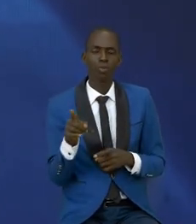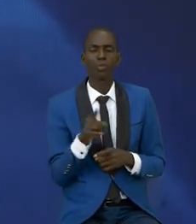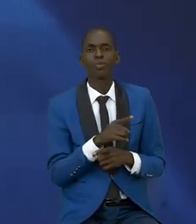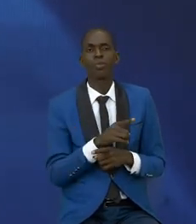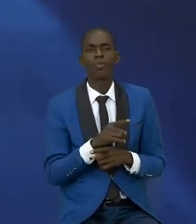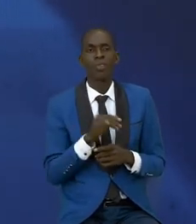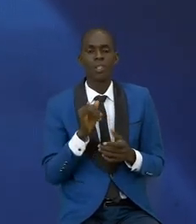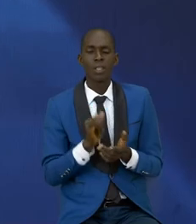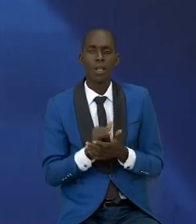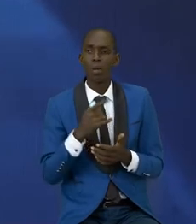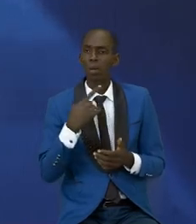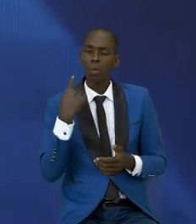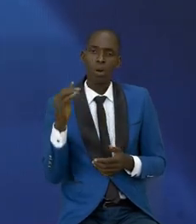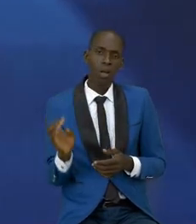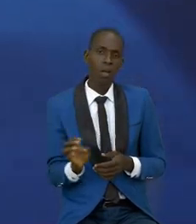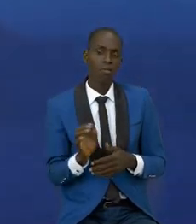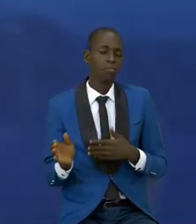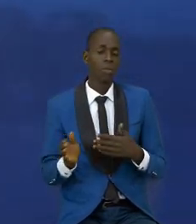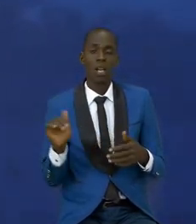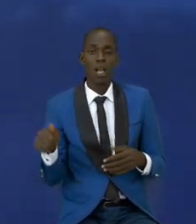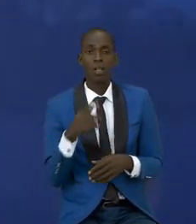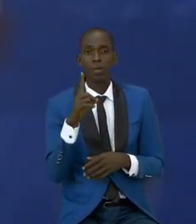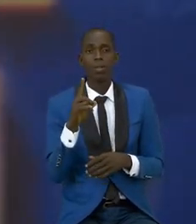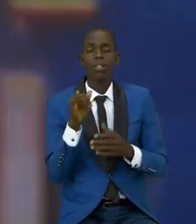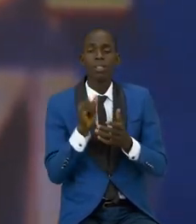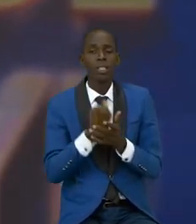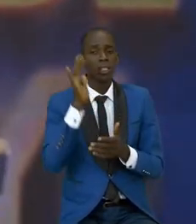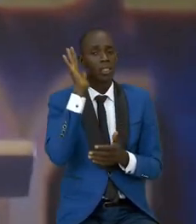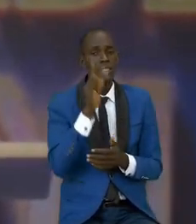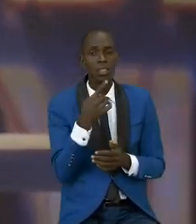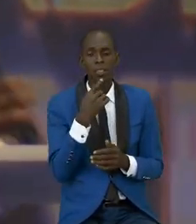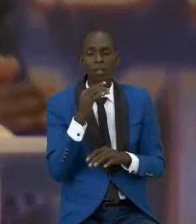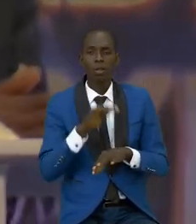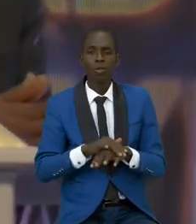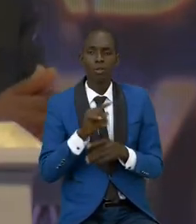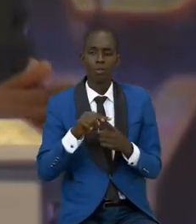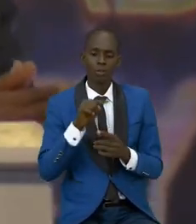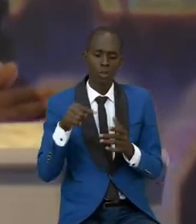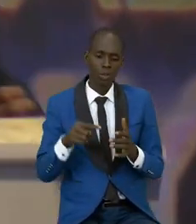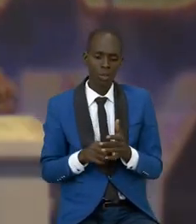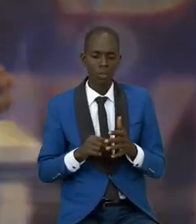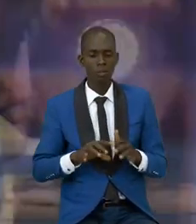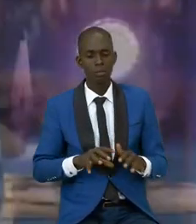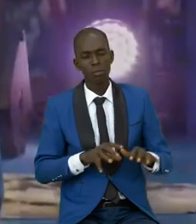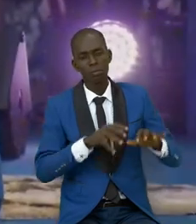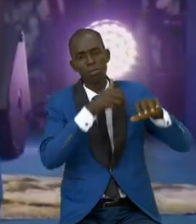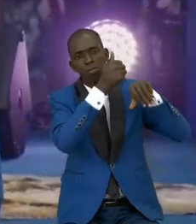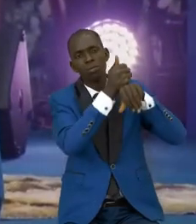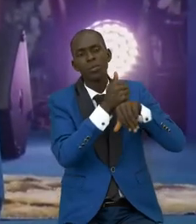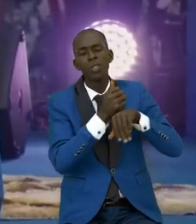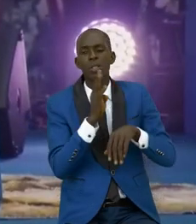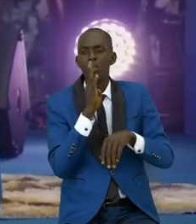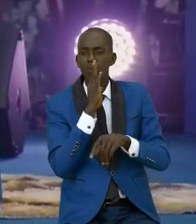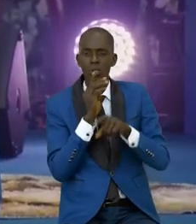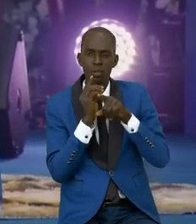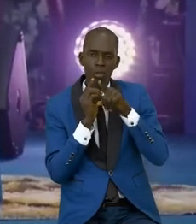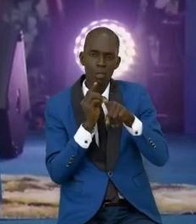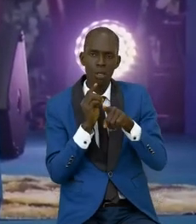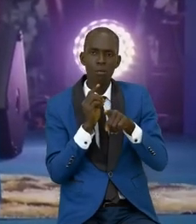that whosoever shall say to this mountain, be thou